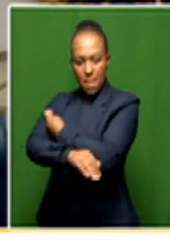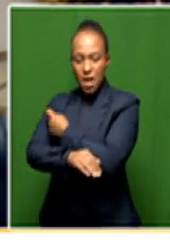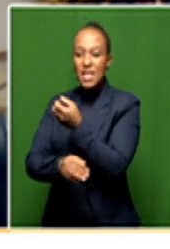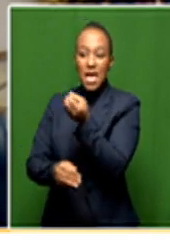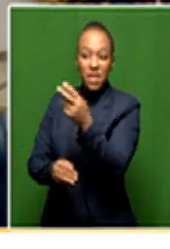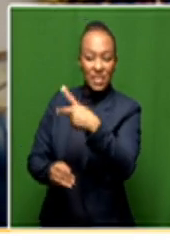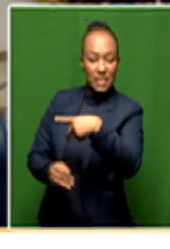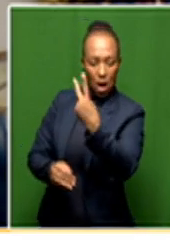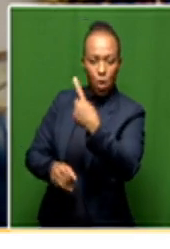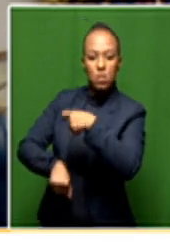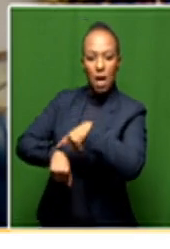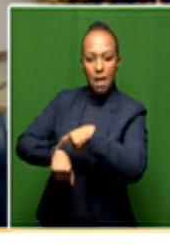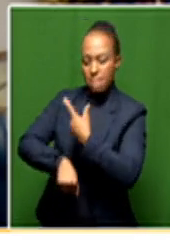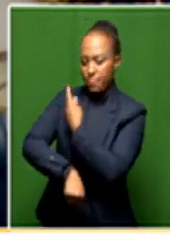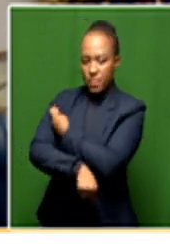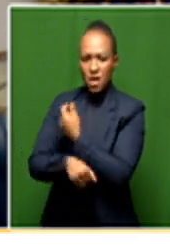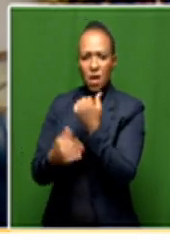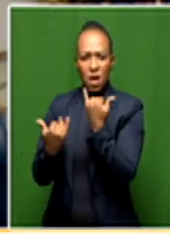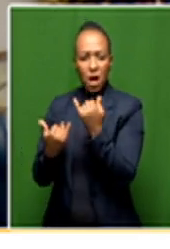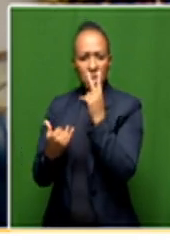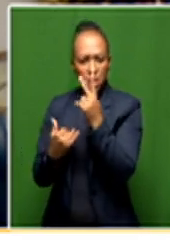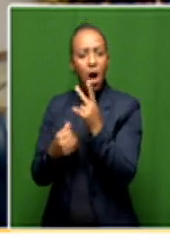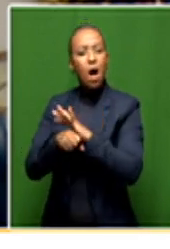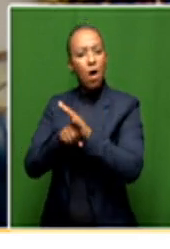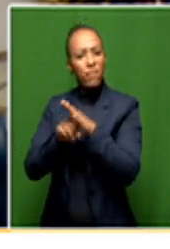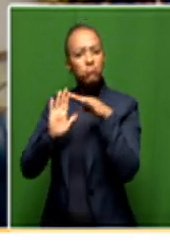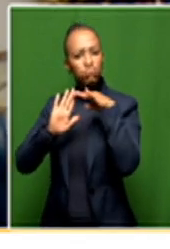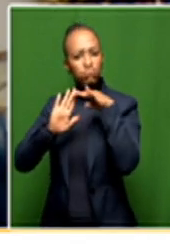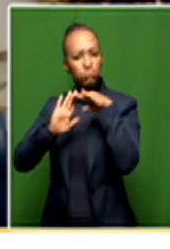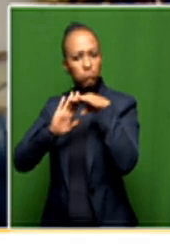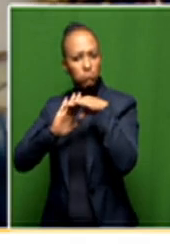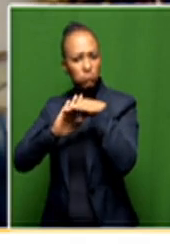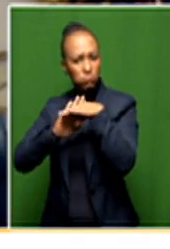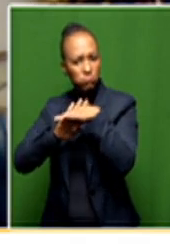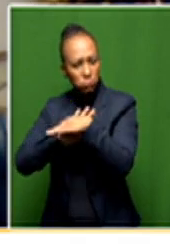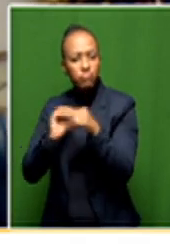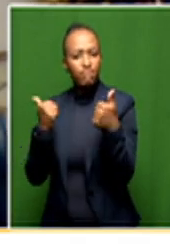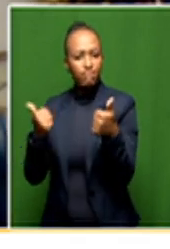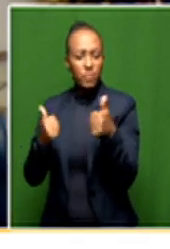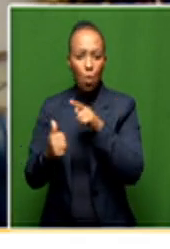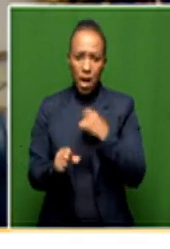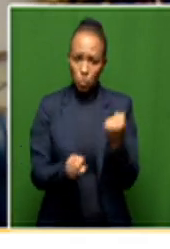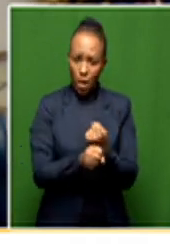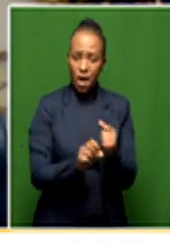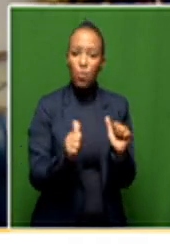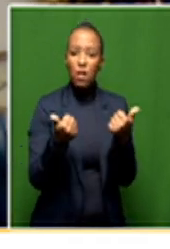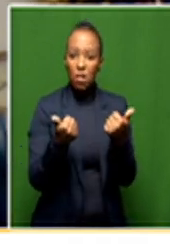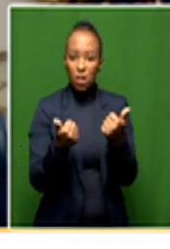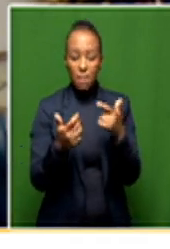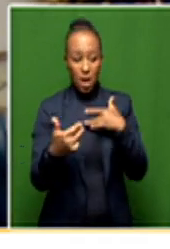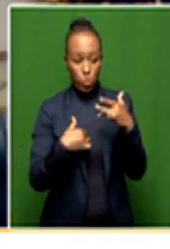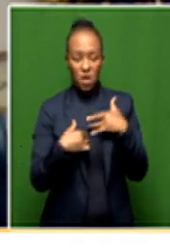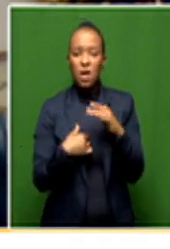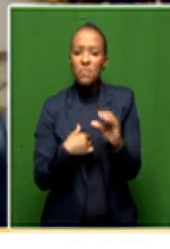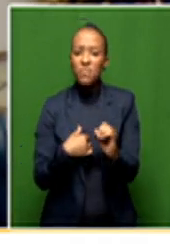second dose. And now they are seeing cases dropping dramatically, and this is where they're feeling confident that it's actually working. Now, it's quite a